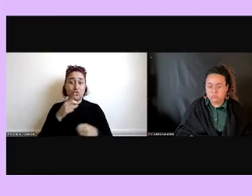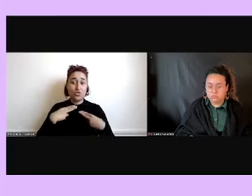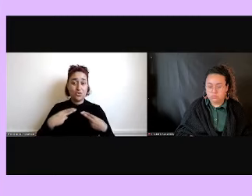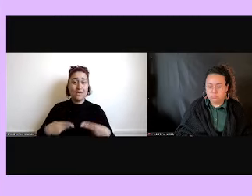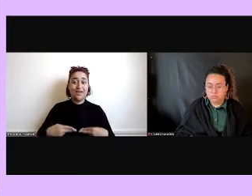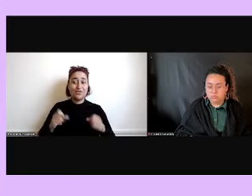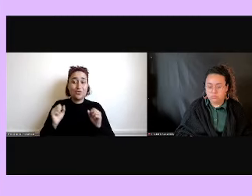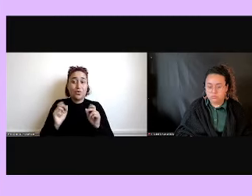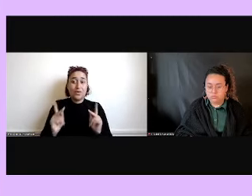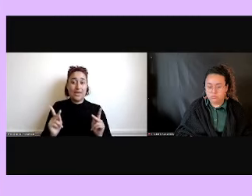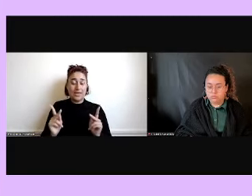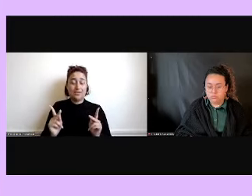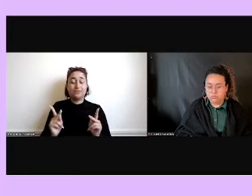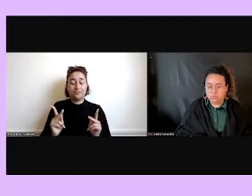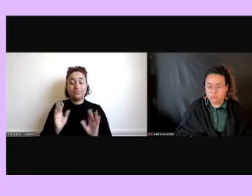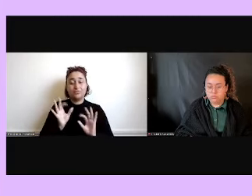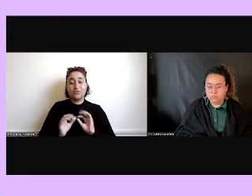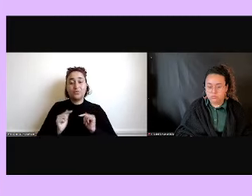okay?